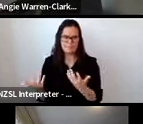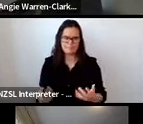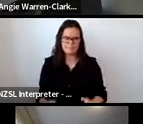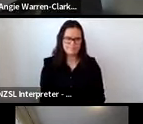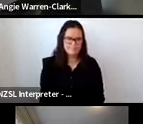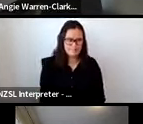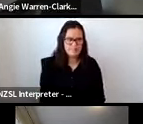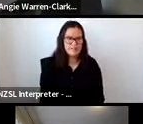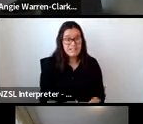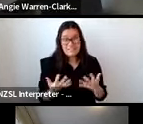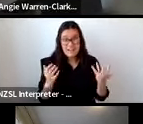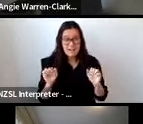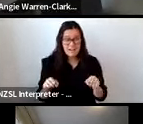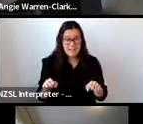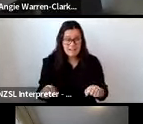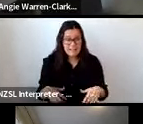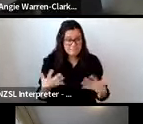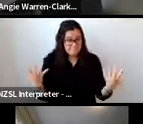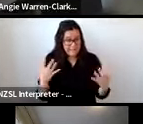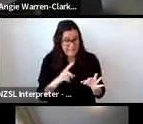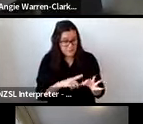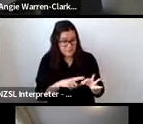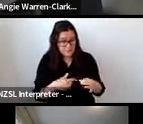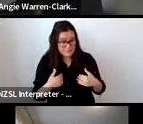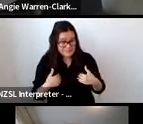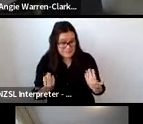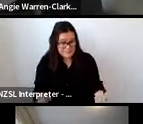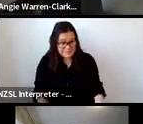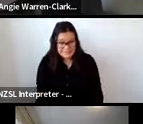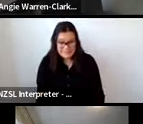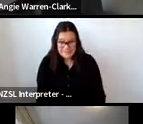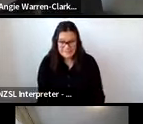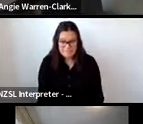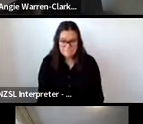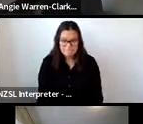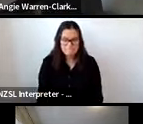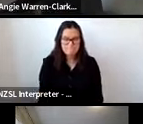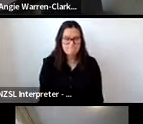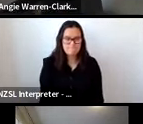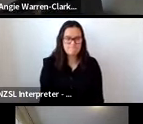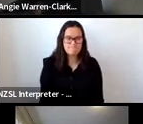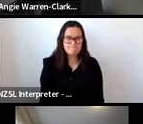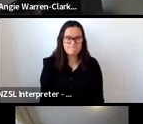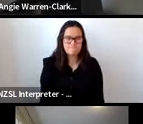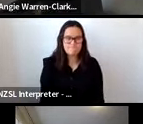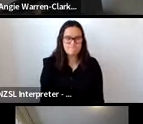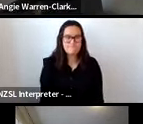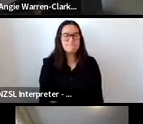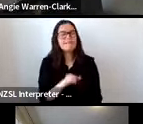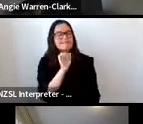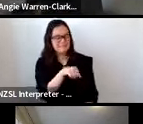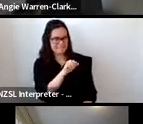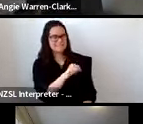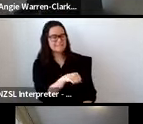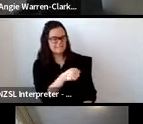So have you got any questions for me? We do, Holly. Thank you so much for your